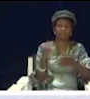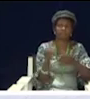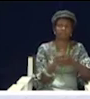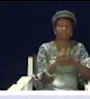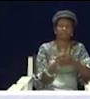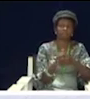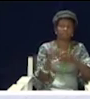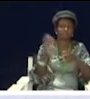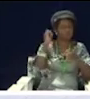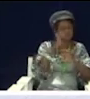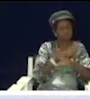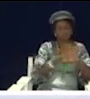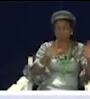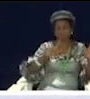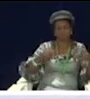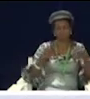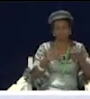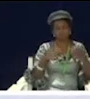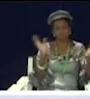He didn't go to school,